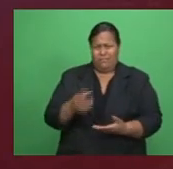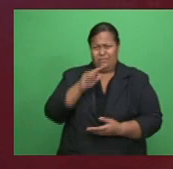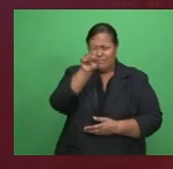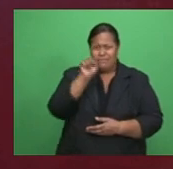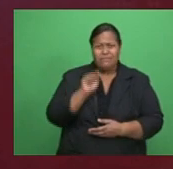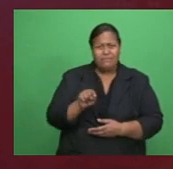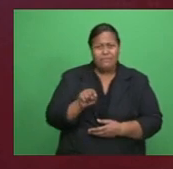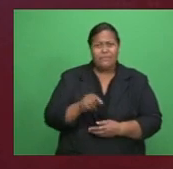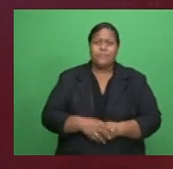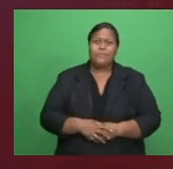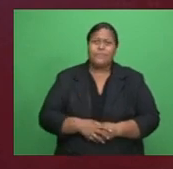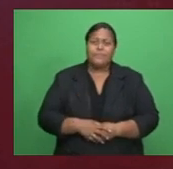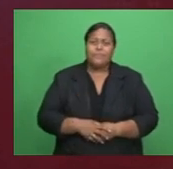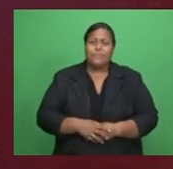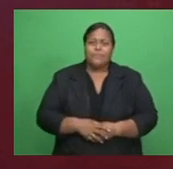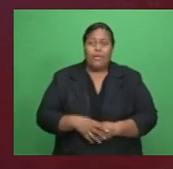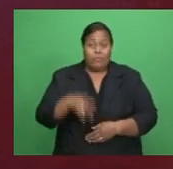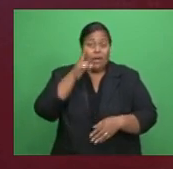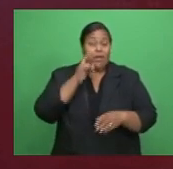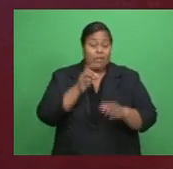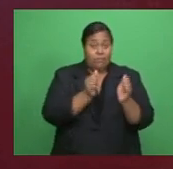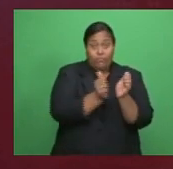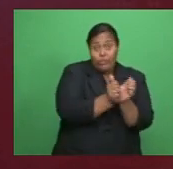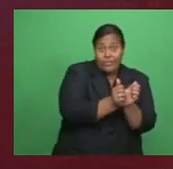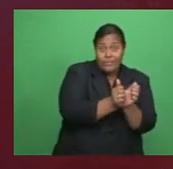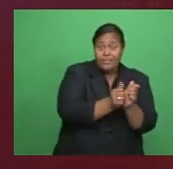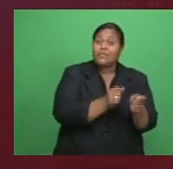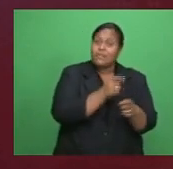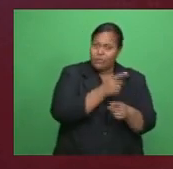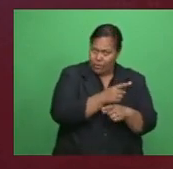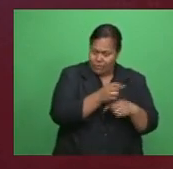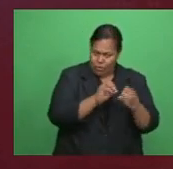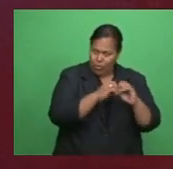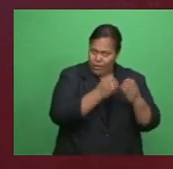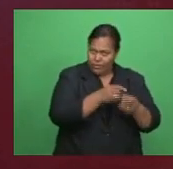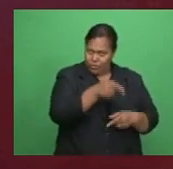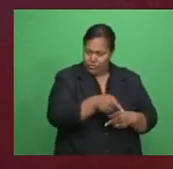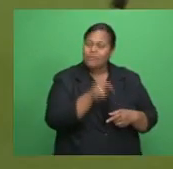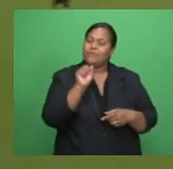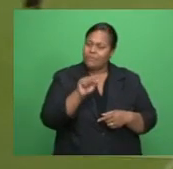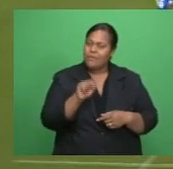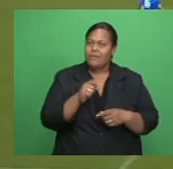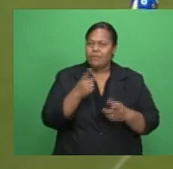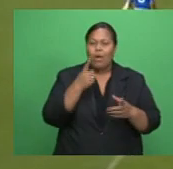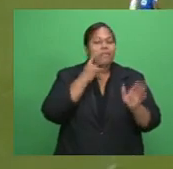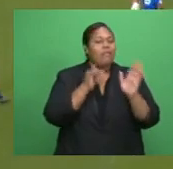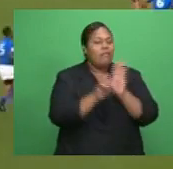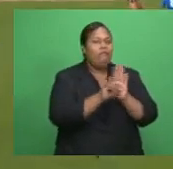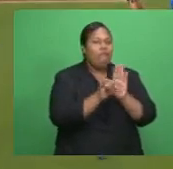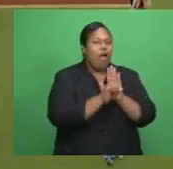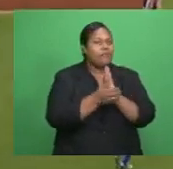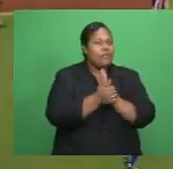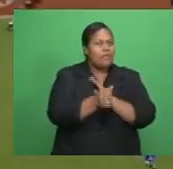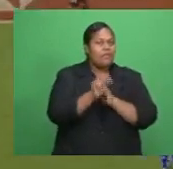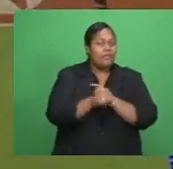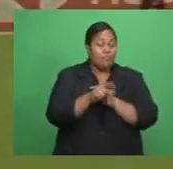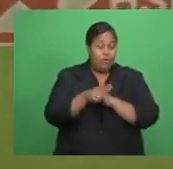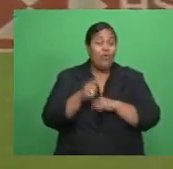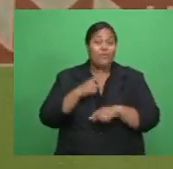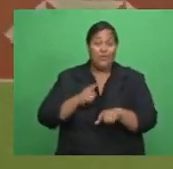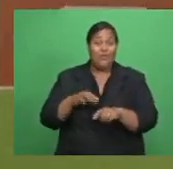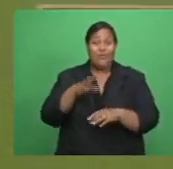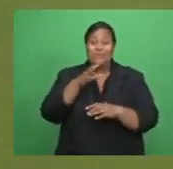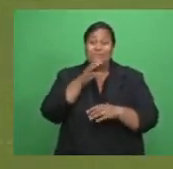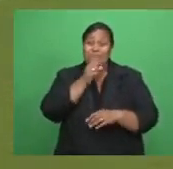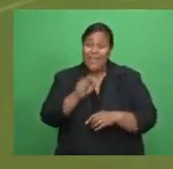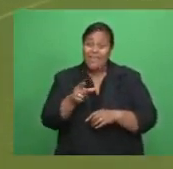adds identifying talent is part of rehabilitation, and the Nasila Sila's strength is rugby, and so it's being used to enhance his rehabilitation